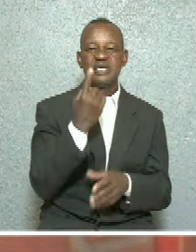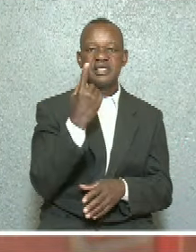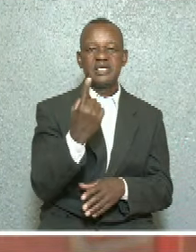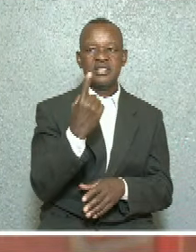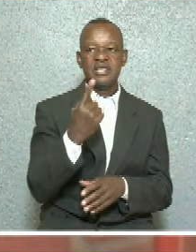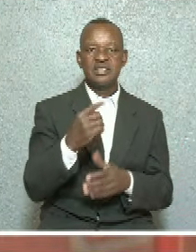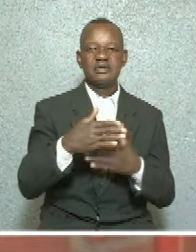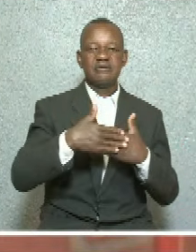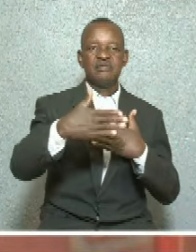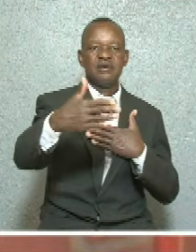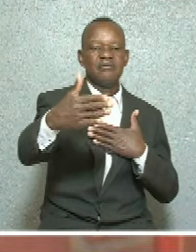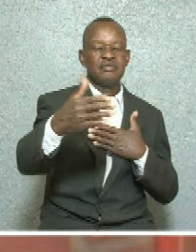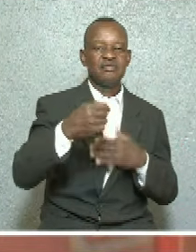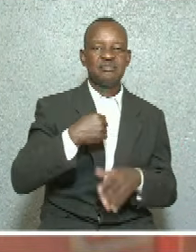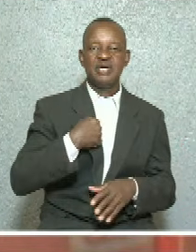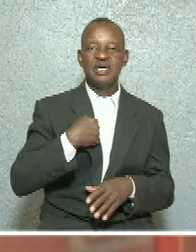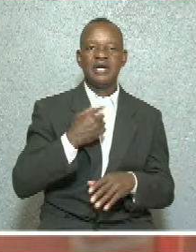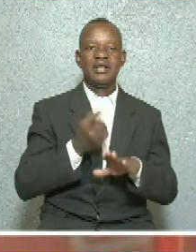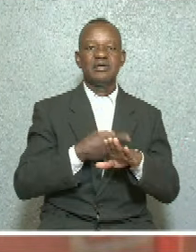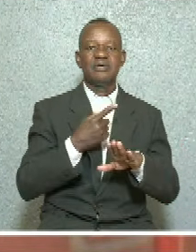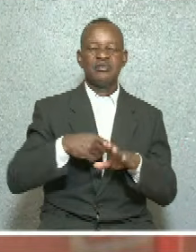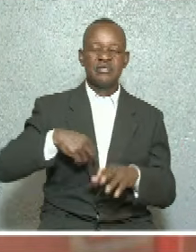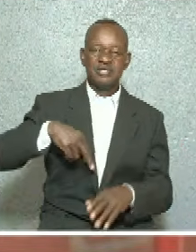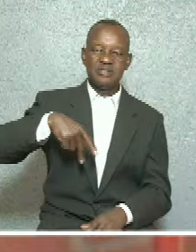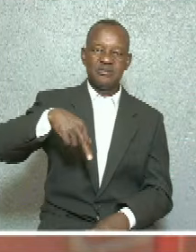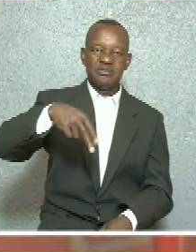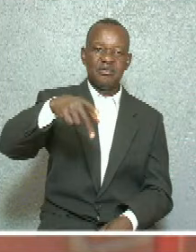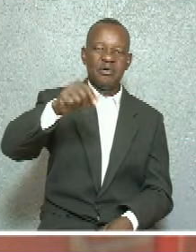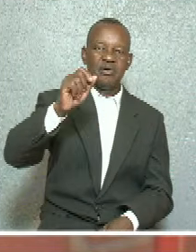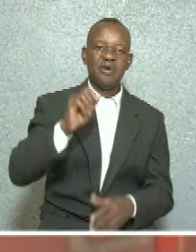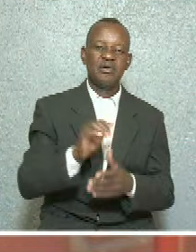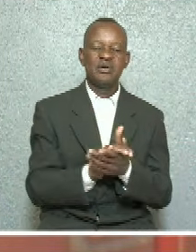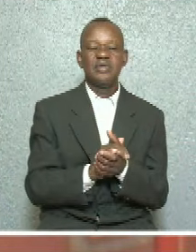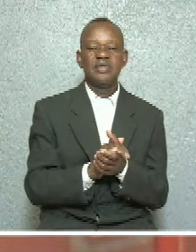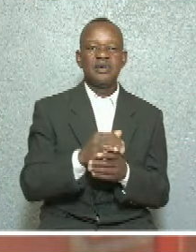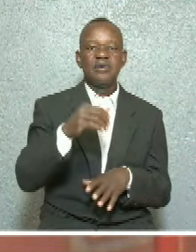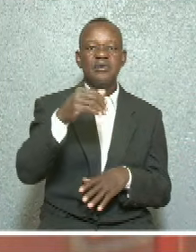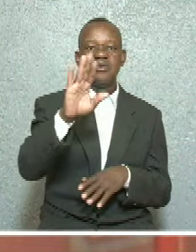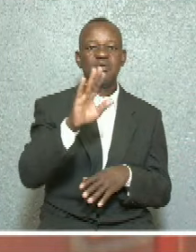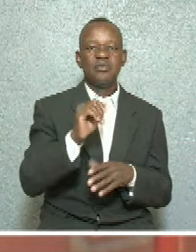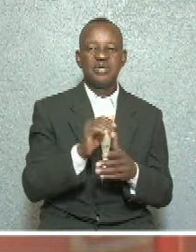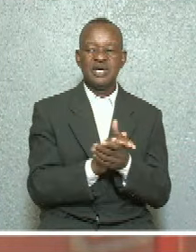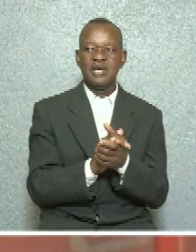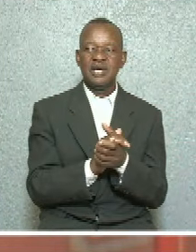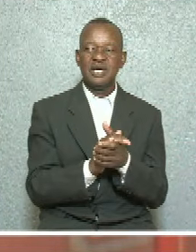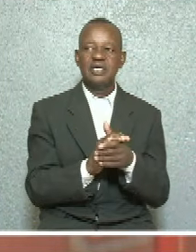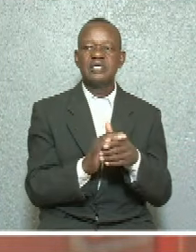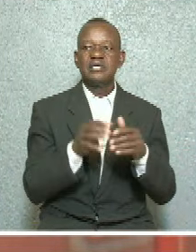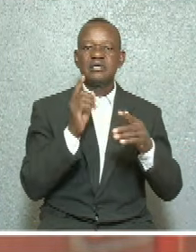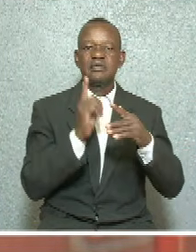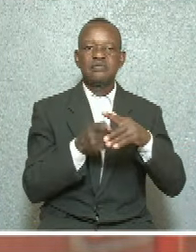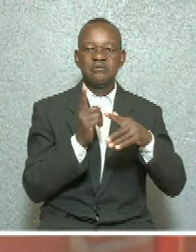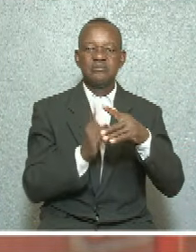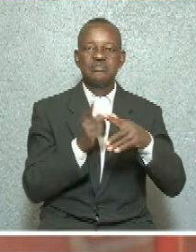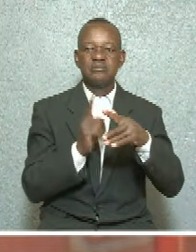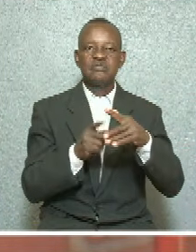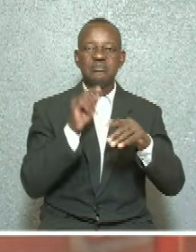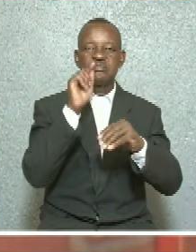always walk to go to ShopRite, which is close by here at Pay. And I'll always find the boys playing soccer